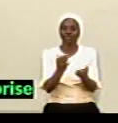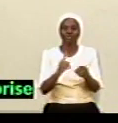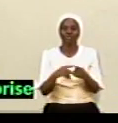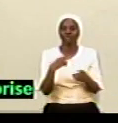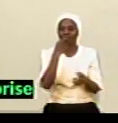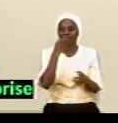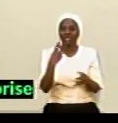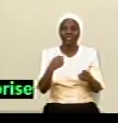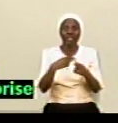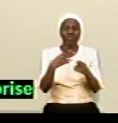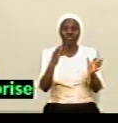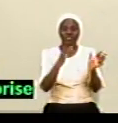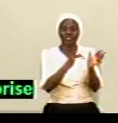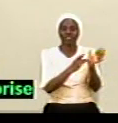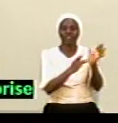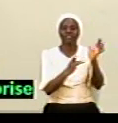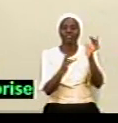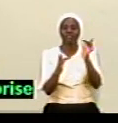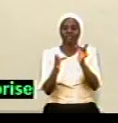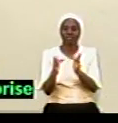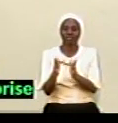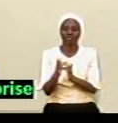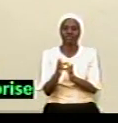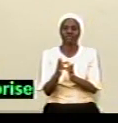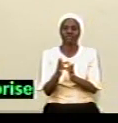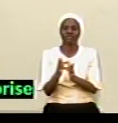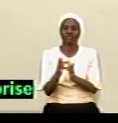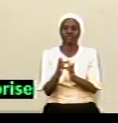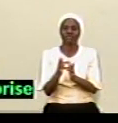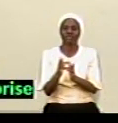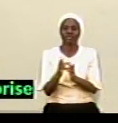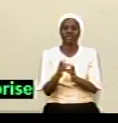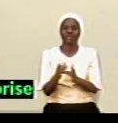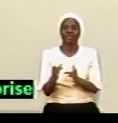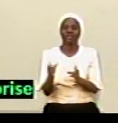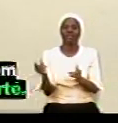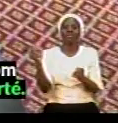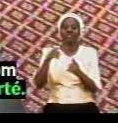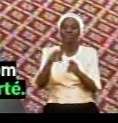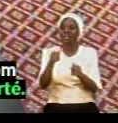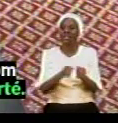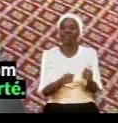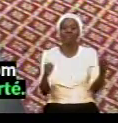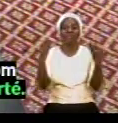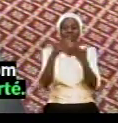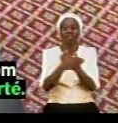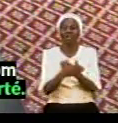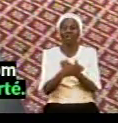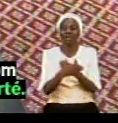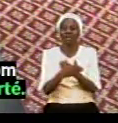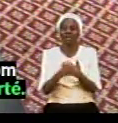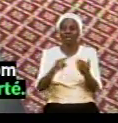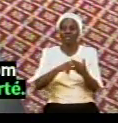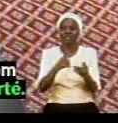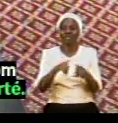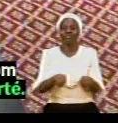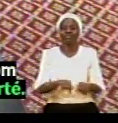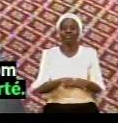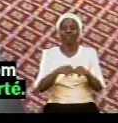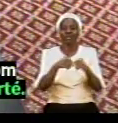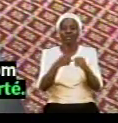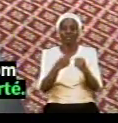Jesus till every dark addiction starts to break. Declaring there is